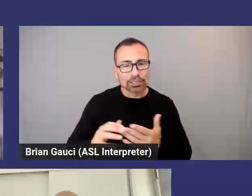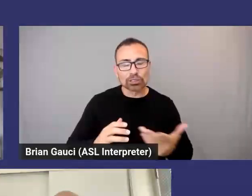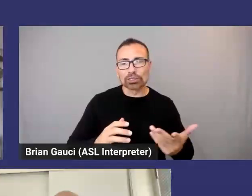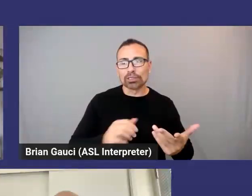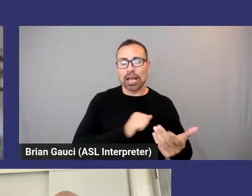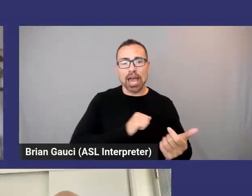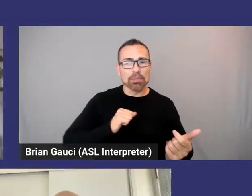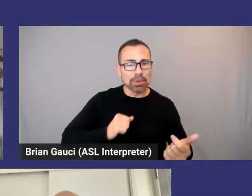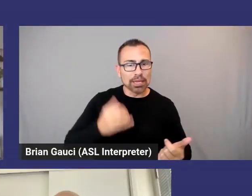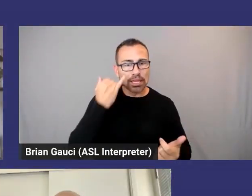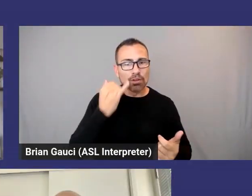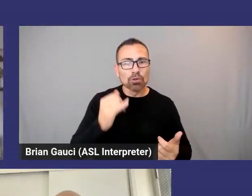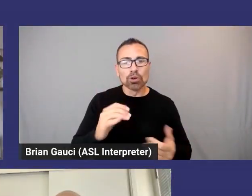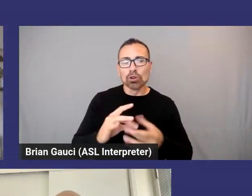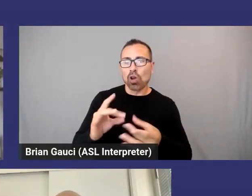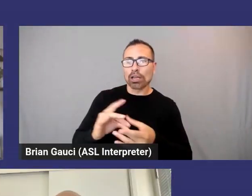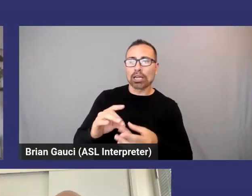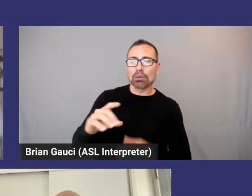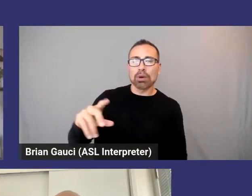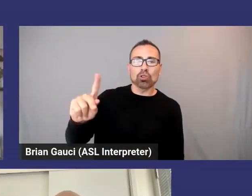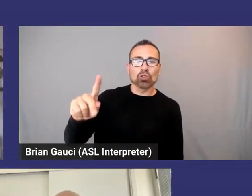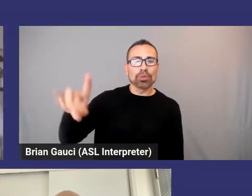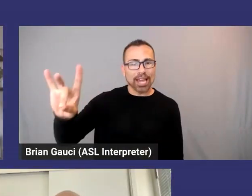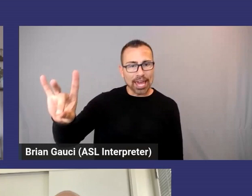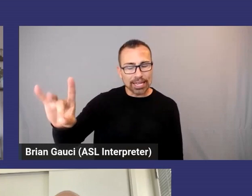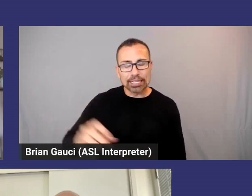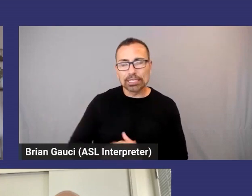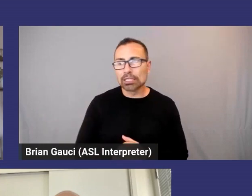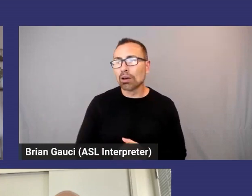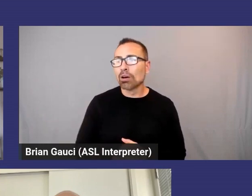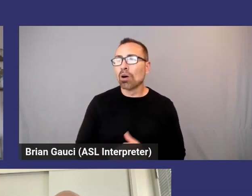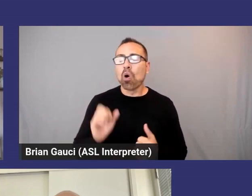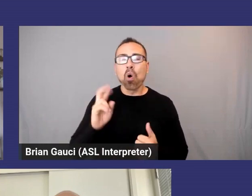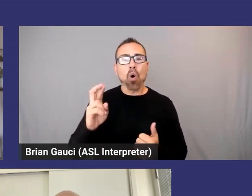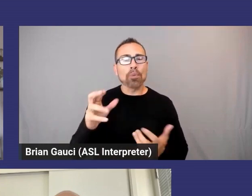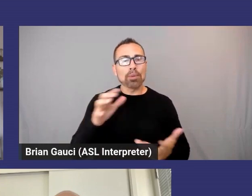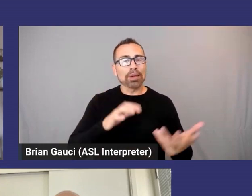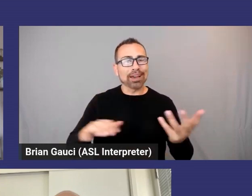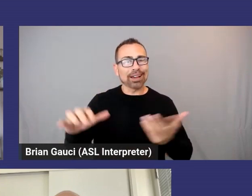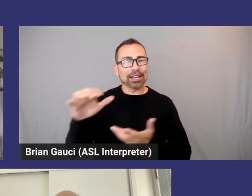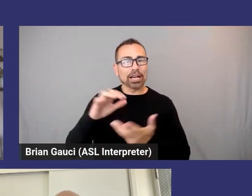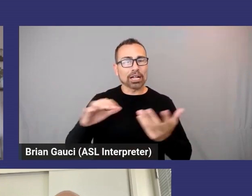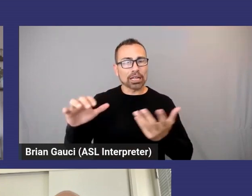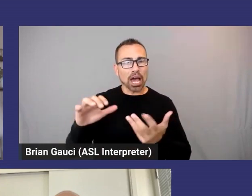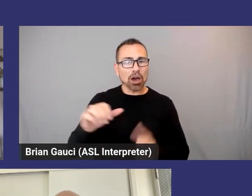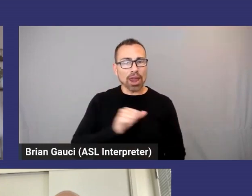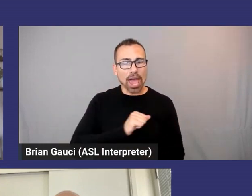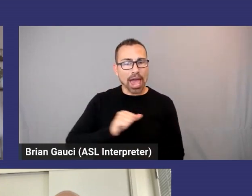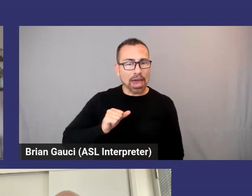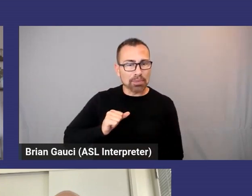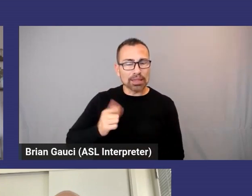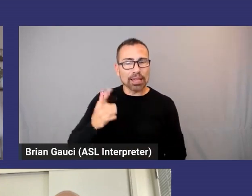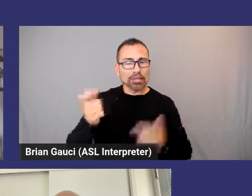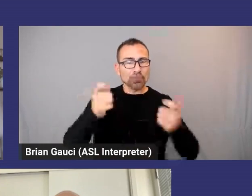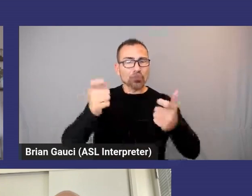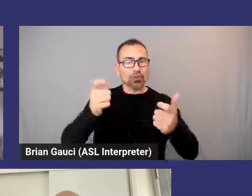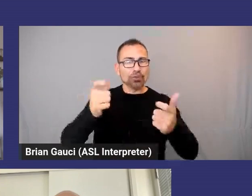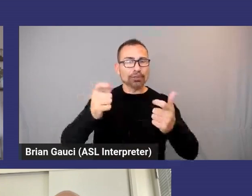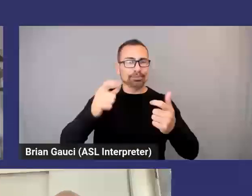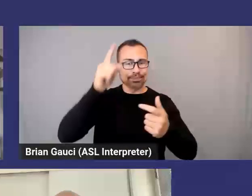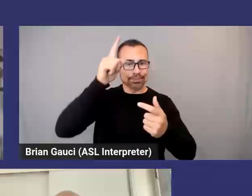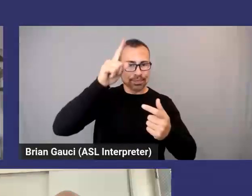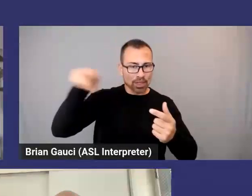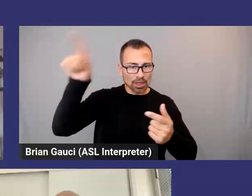be a cloud admin that's kind of controlling the whole cloud environment. It can also be a security admin, some sort of infosec